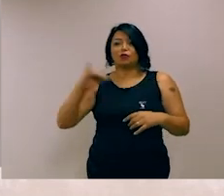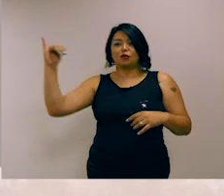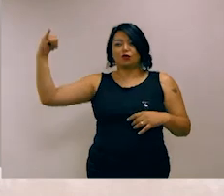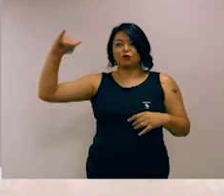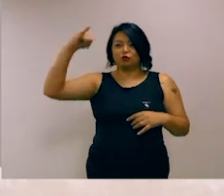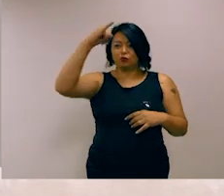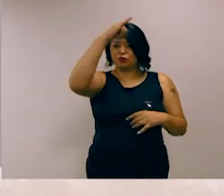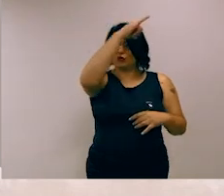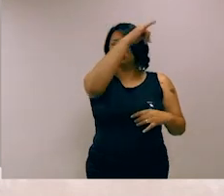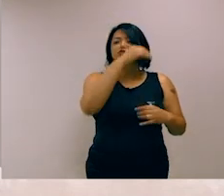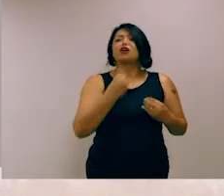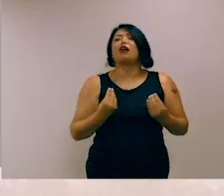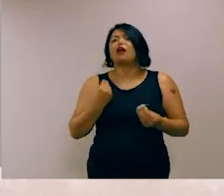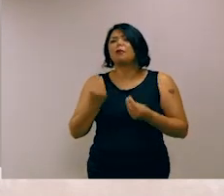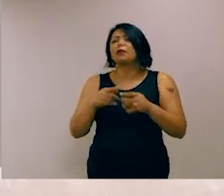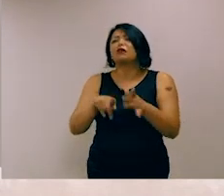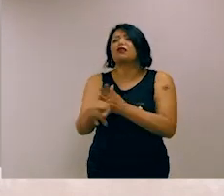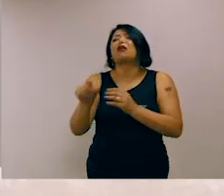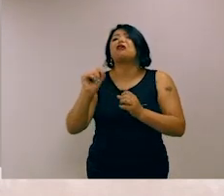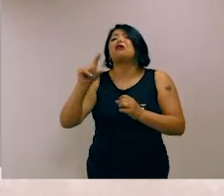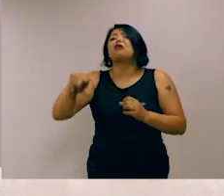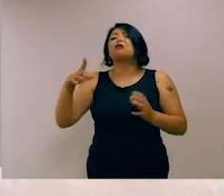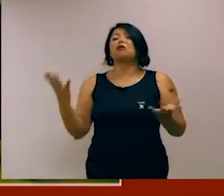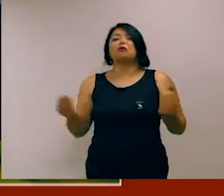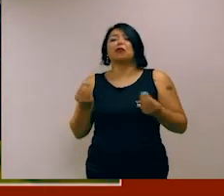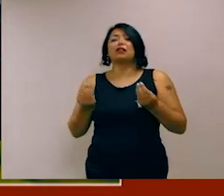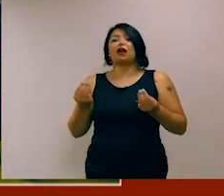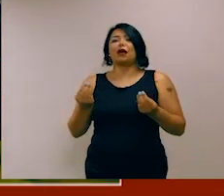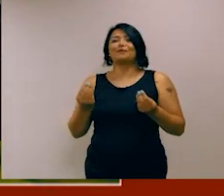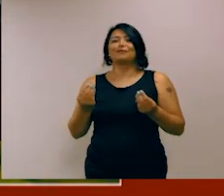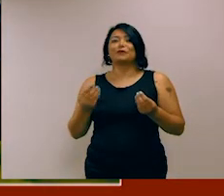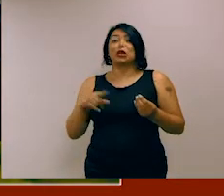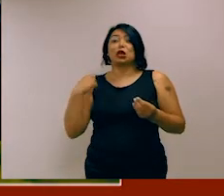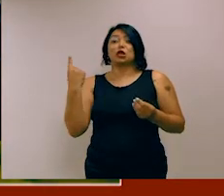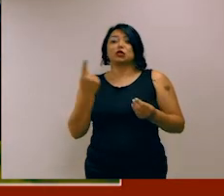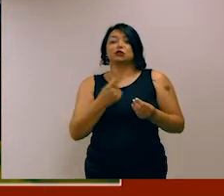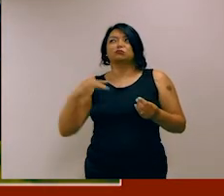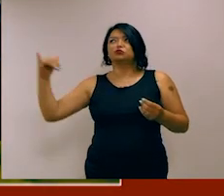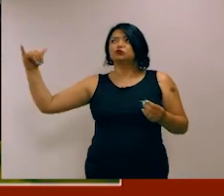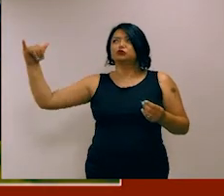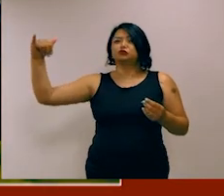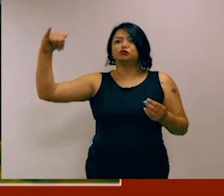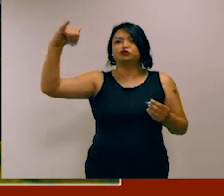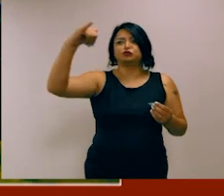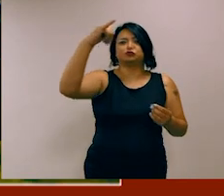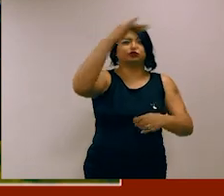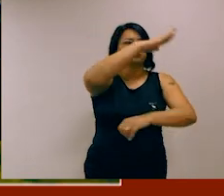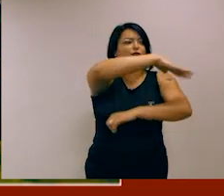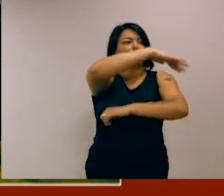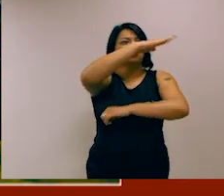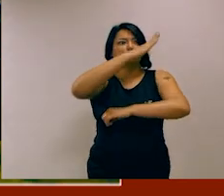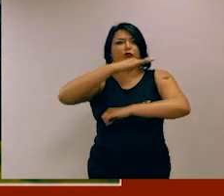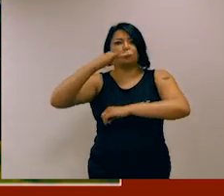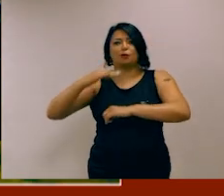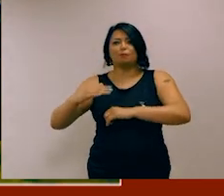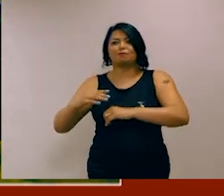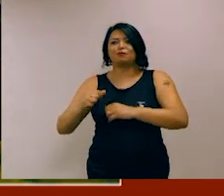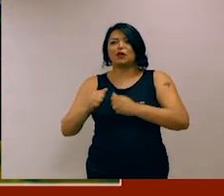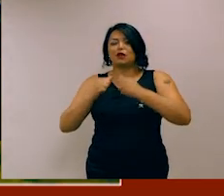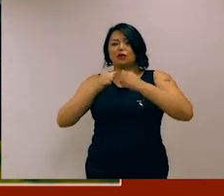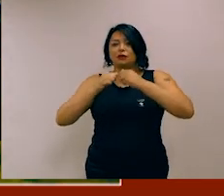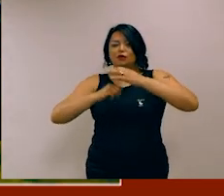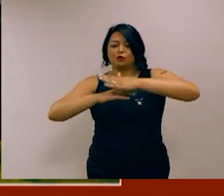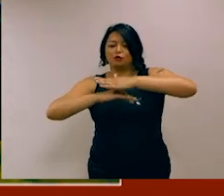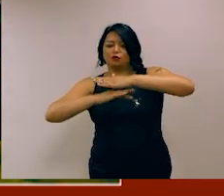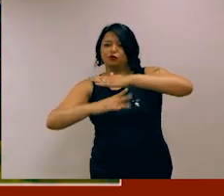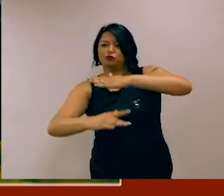I got in touch with our aerial command, and I said, what is the scenario? Well, we have an aircraft, it flew